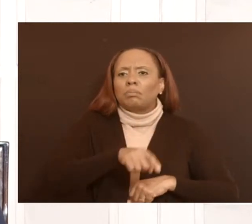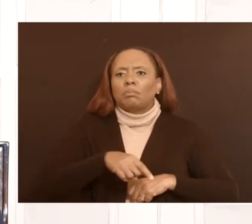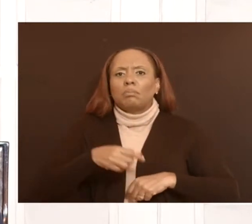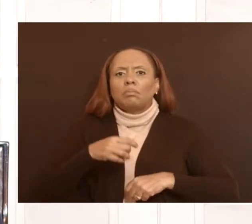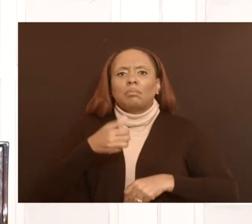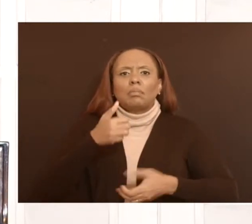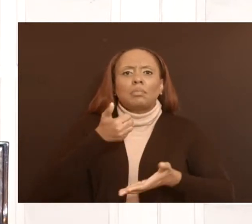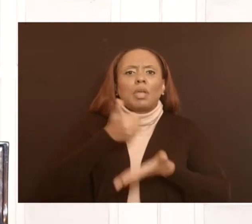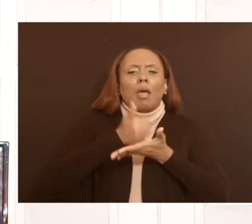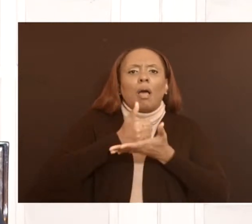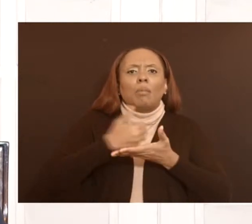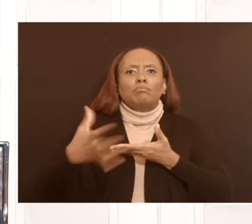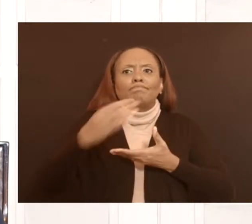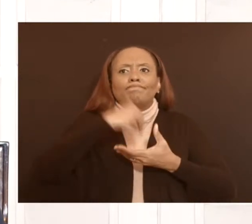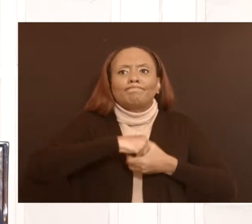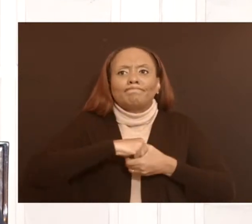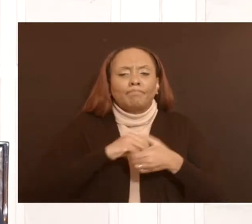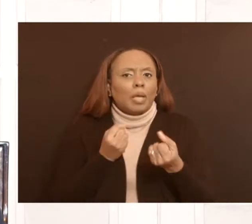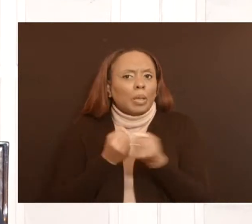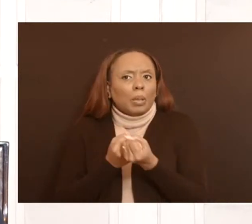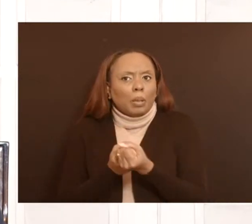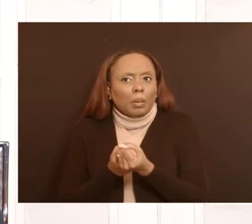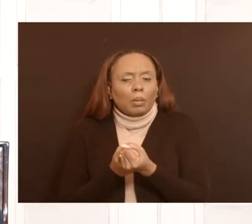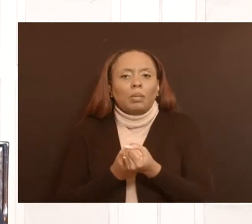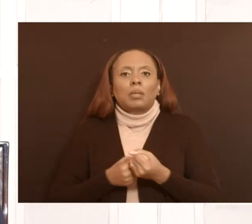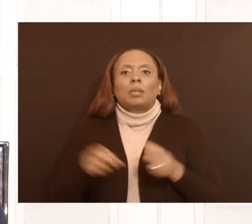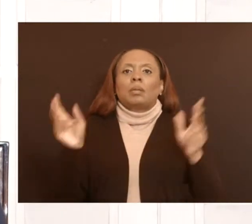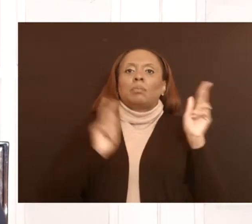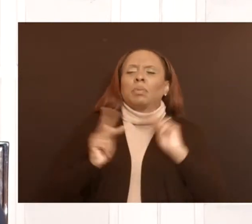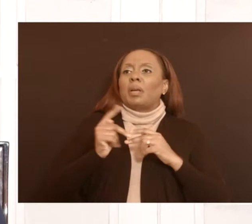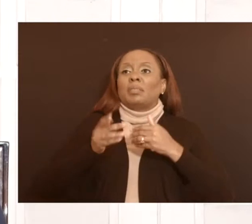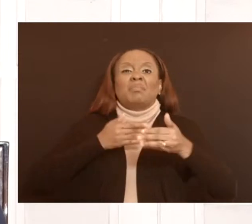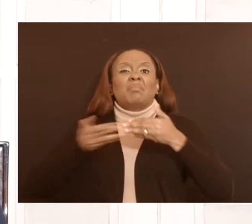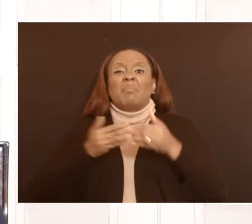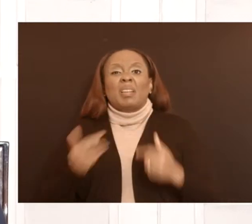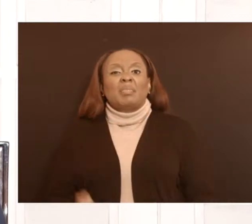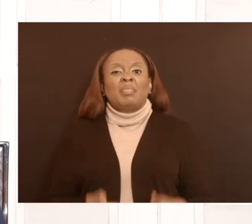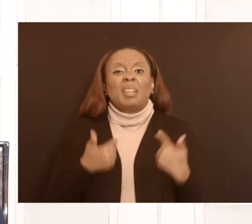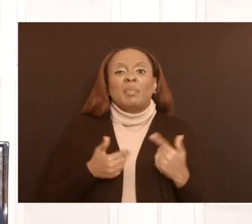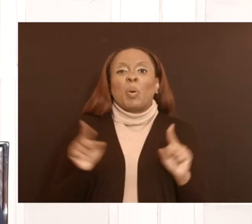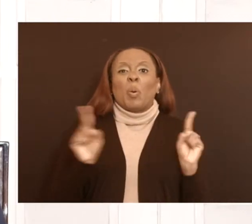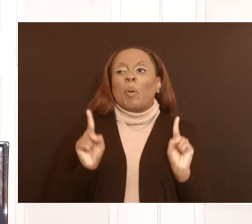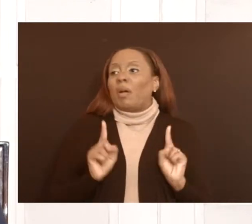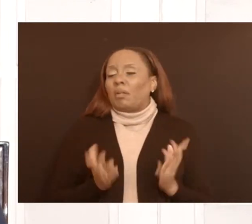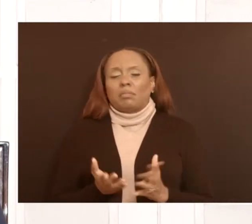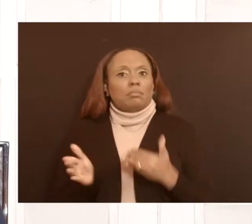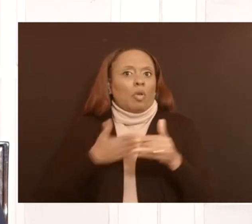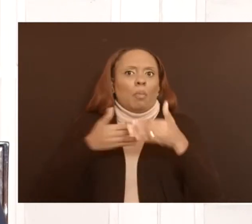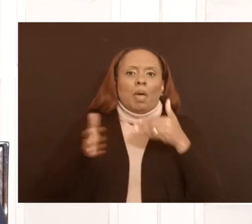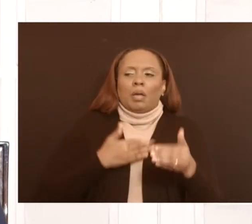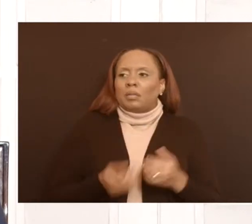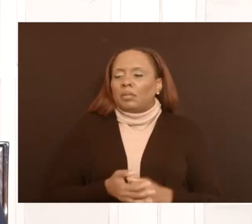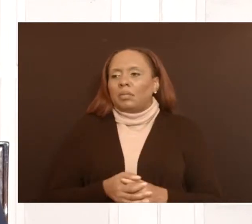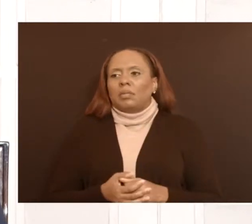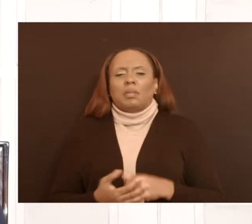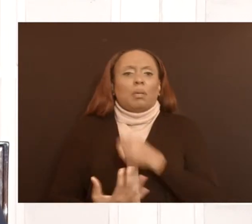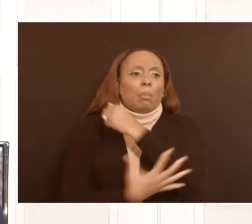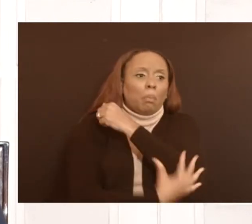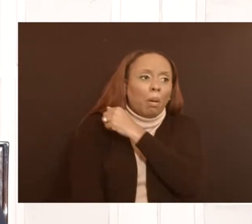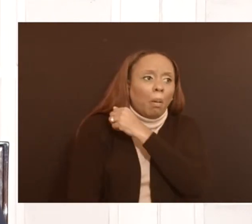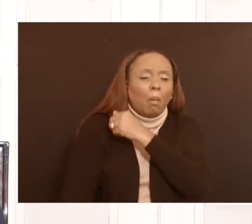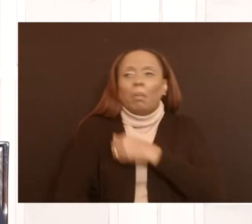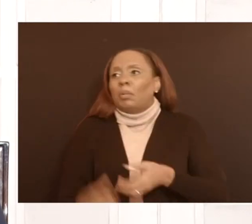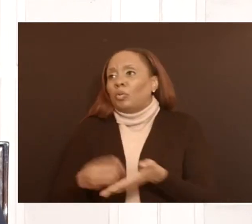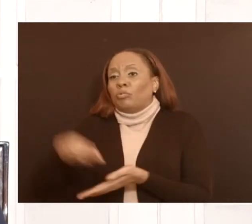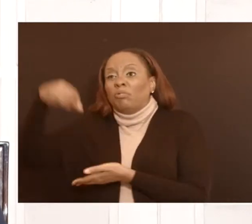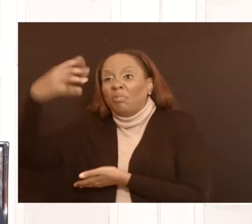us in this particular respect. We need people from the heights, from the terraces, from the blocks, from the middle class, to the children,